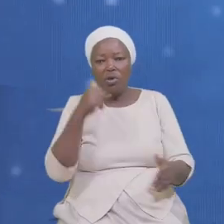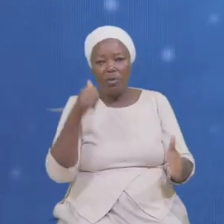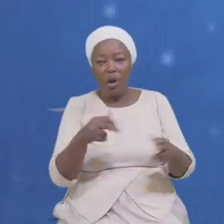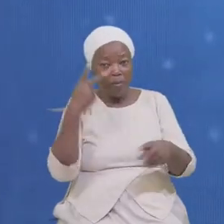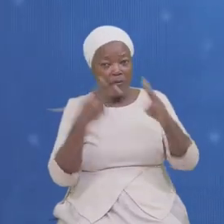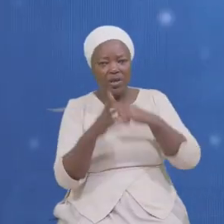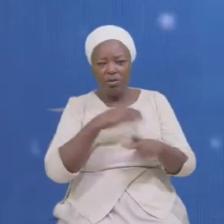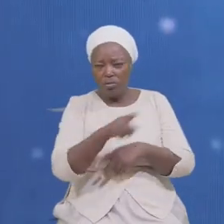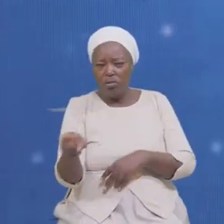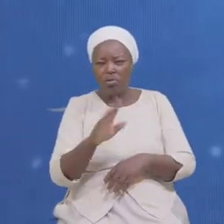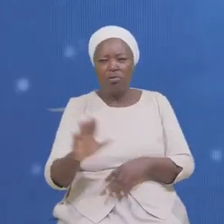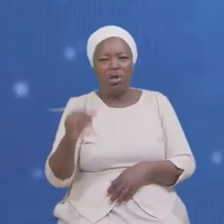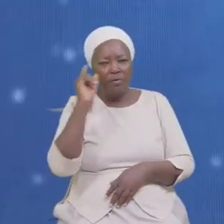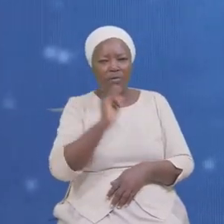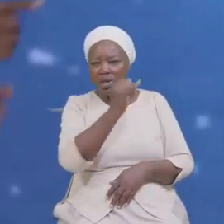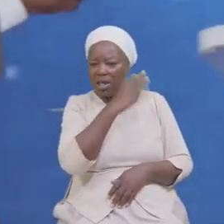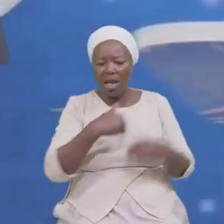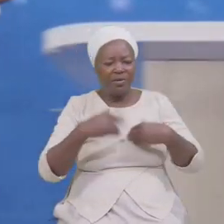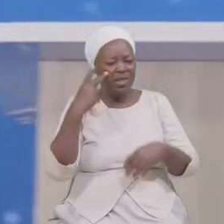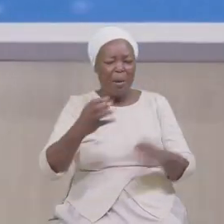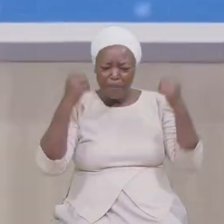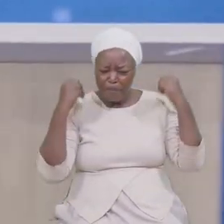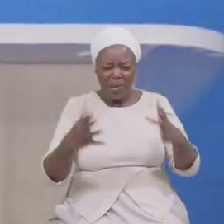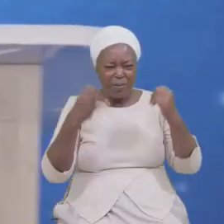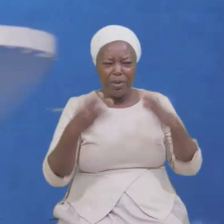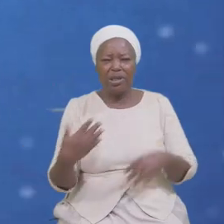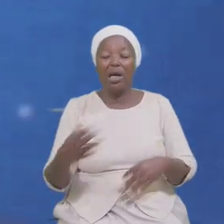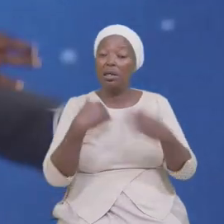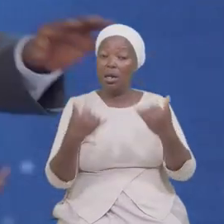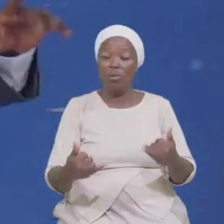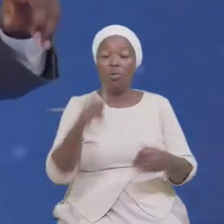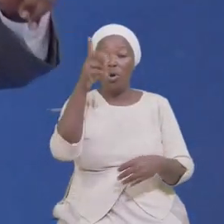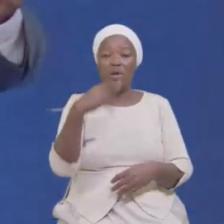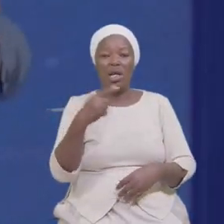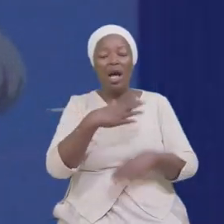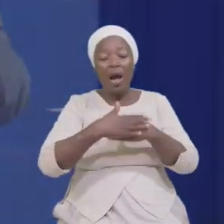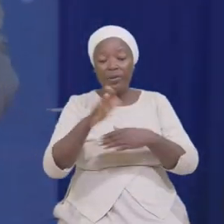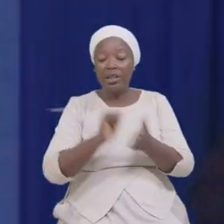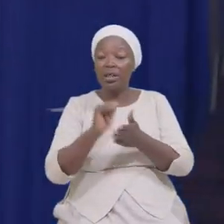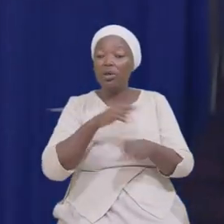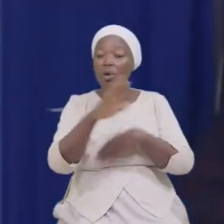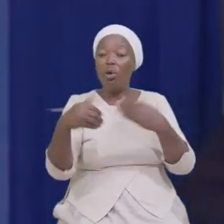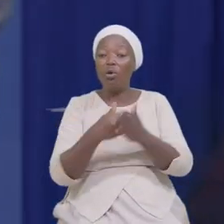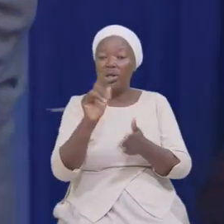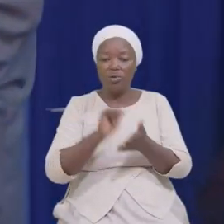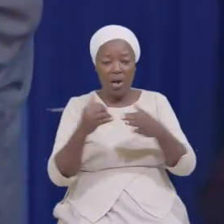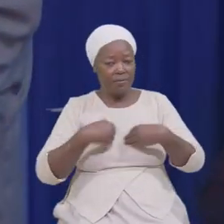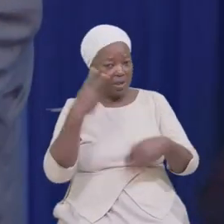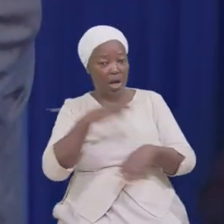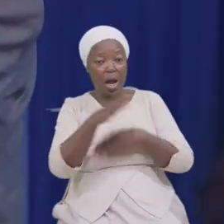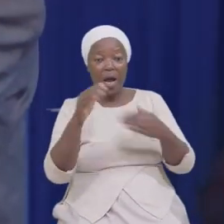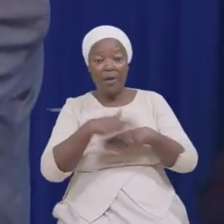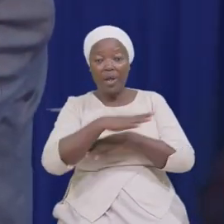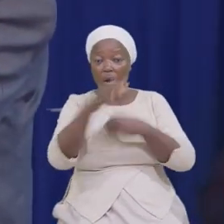Israel, they have seen quite a lot of things. And now God said, after all that you have seen, after all that you have